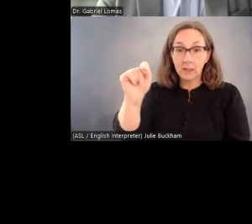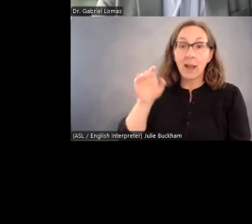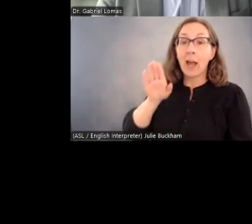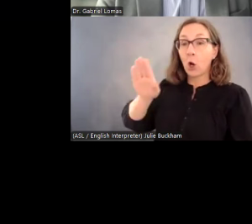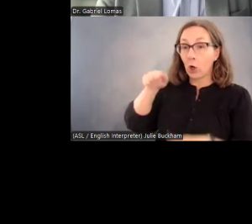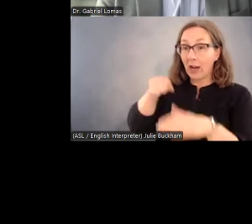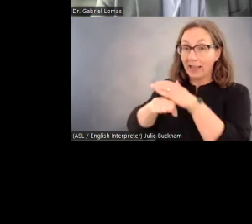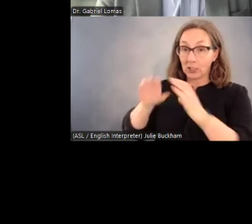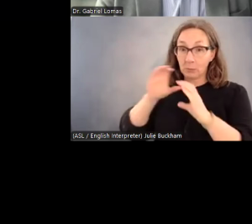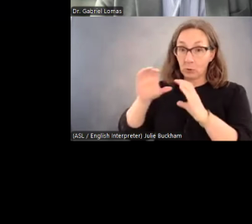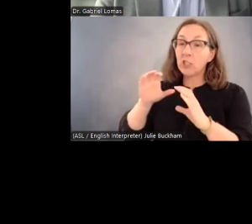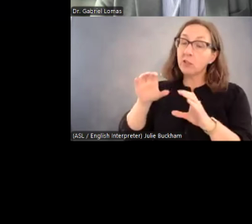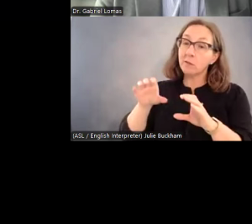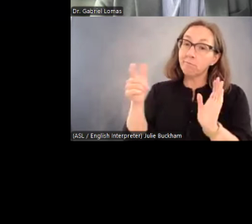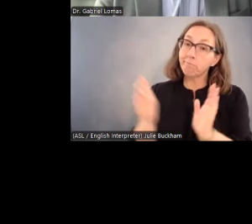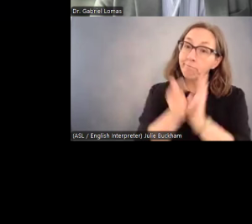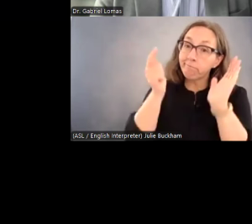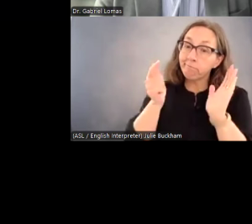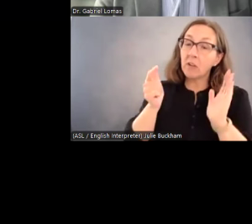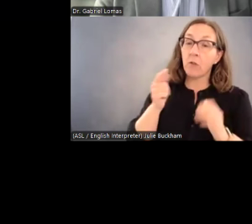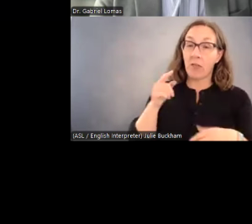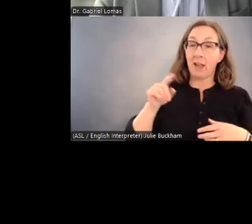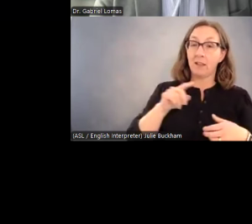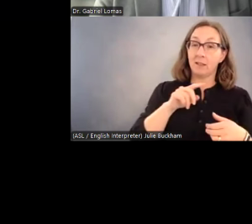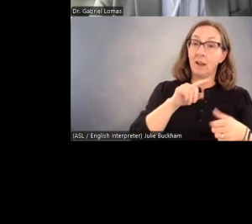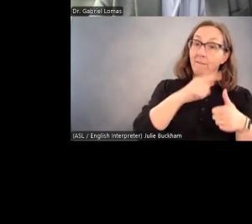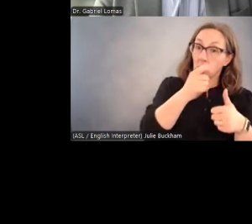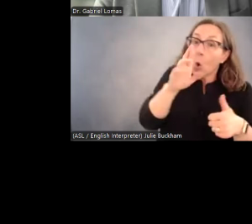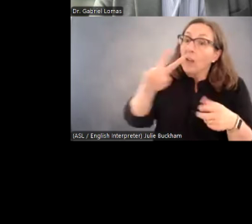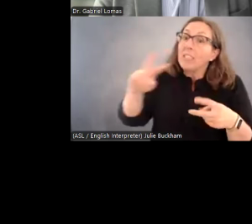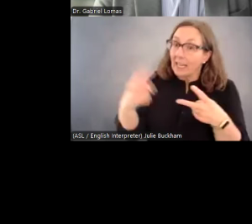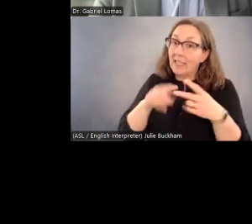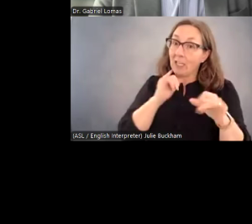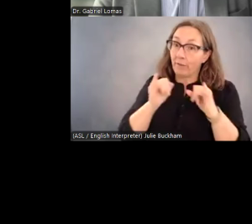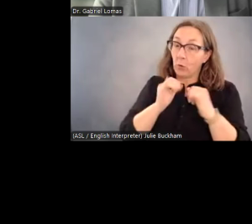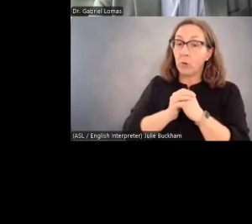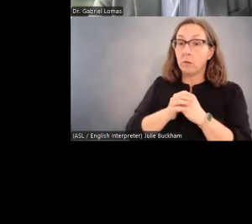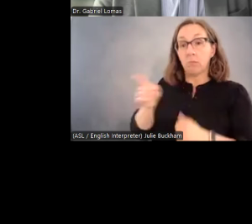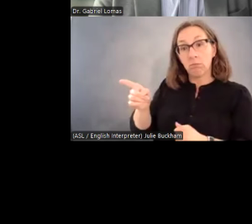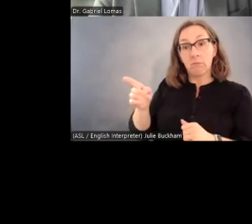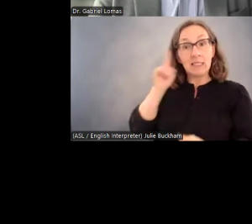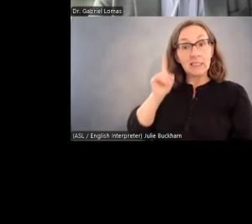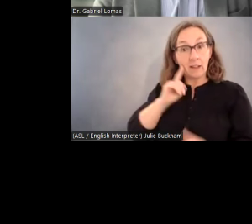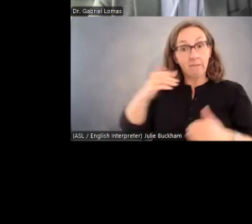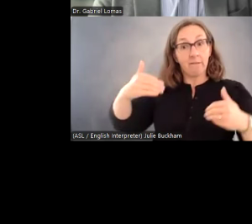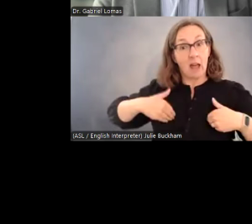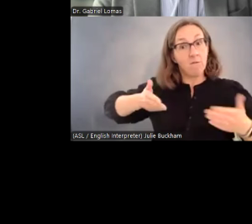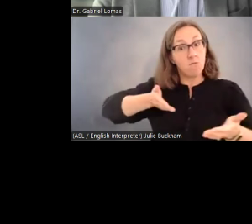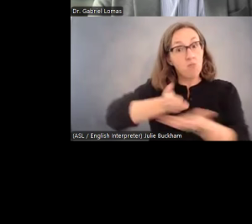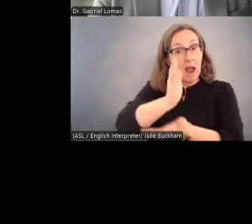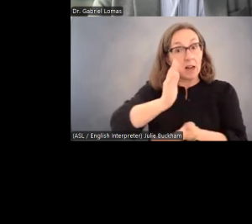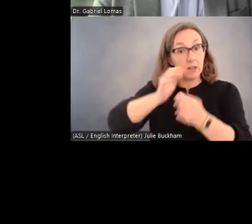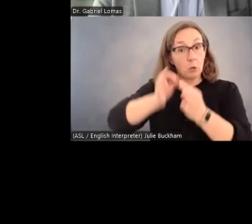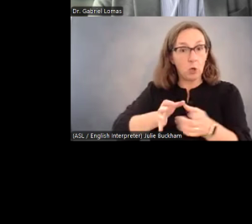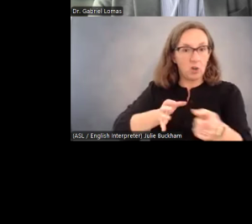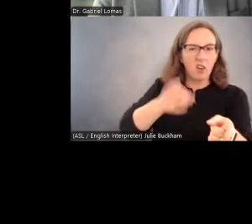to her during the first or second interview. And the comment, "A deaf person has the right to an interpreter." Well, and the thing that